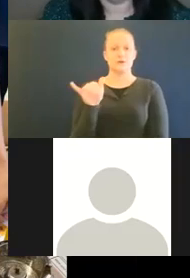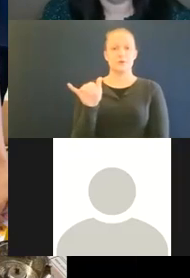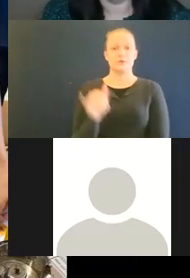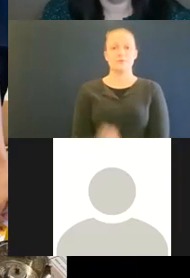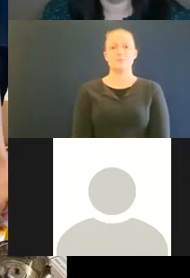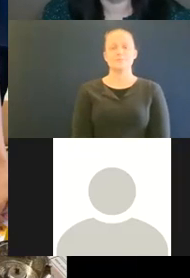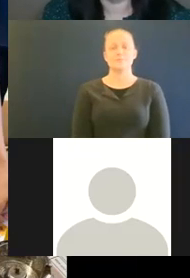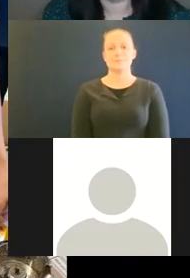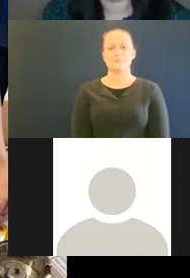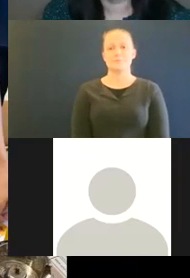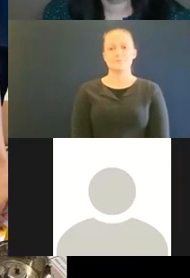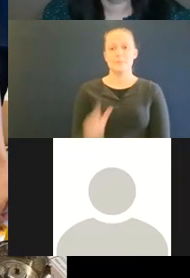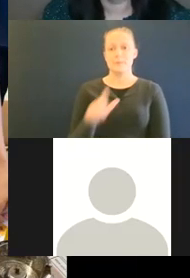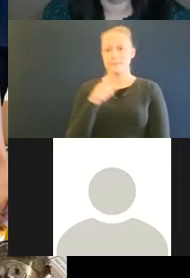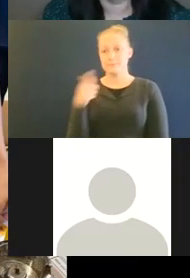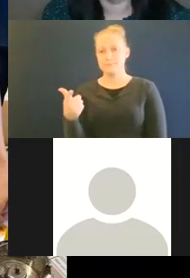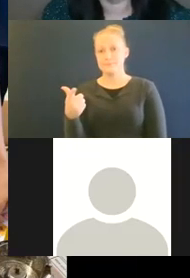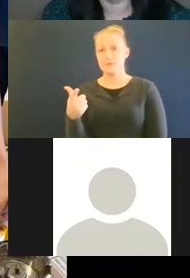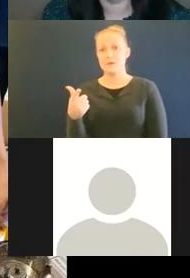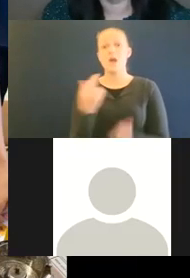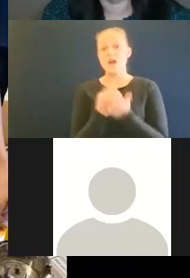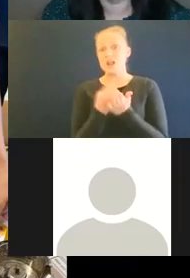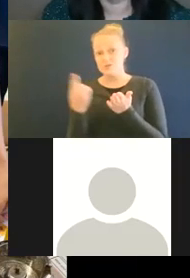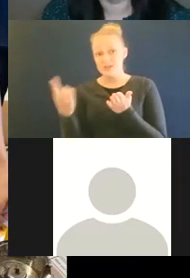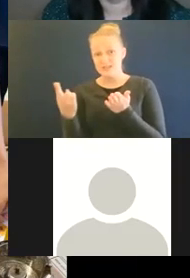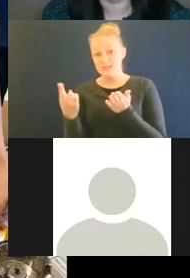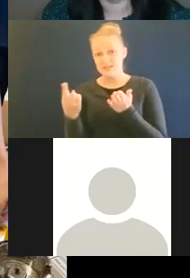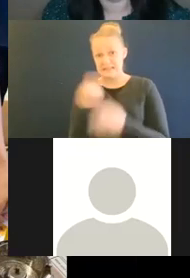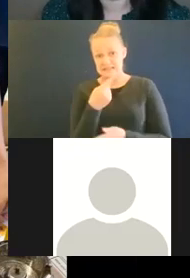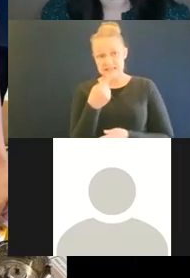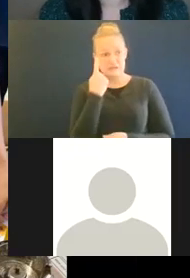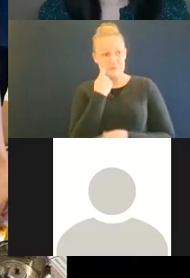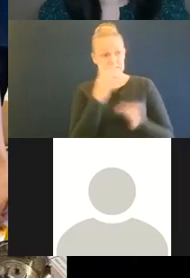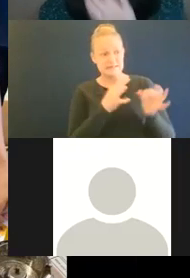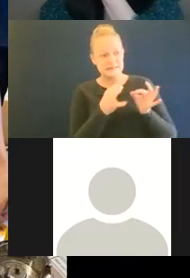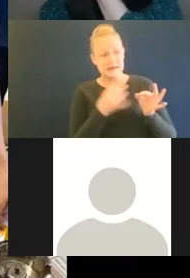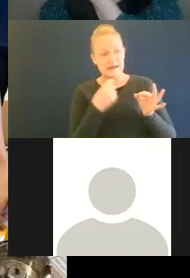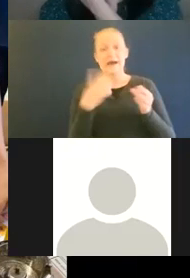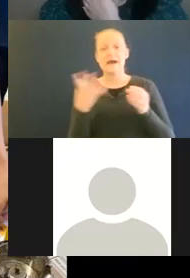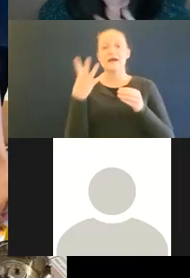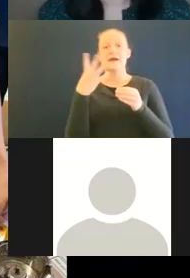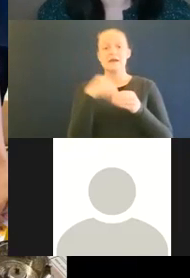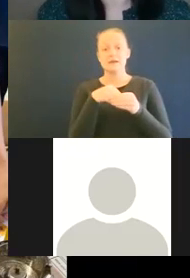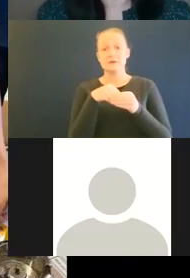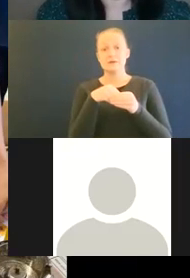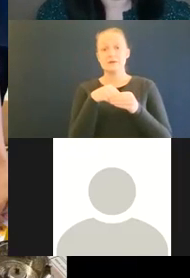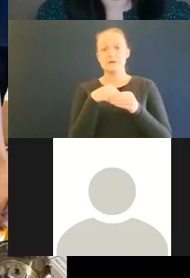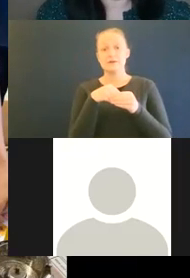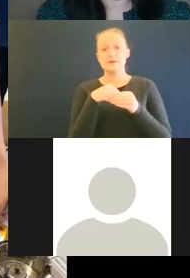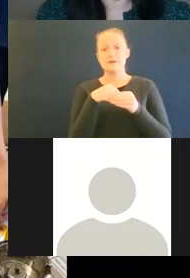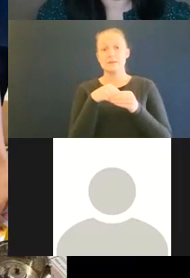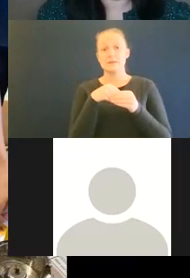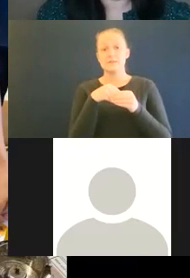So those resources that Christine is referring to, I just added the Google Drive